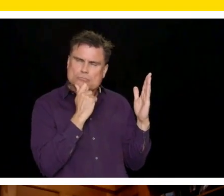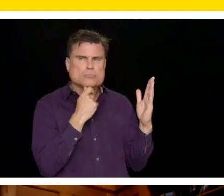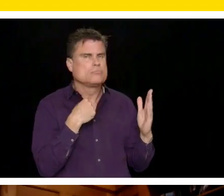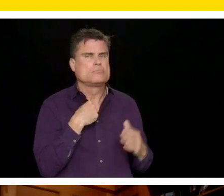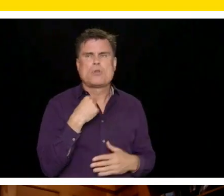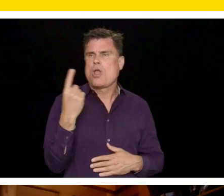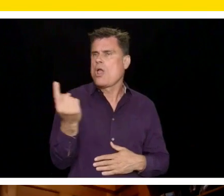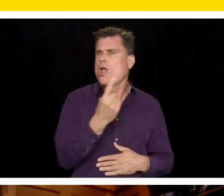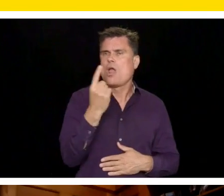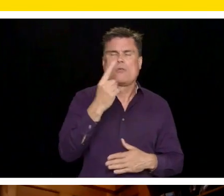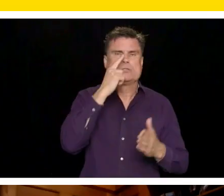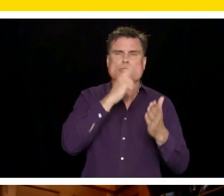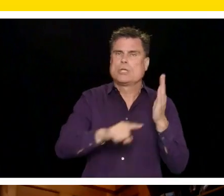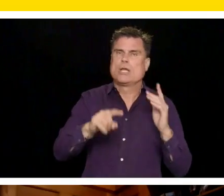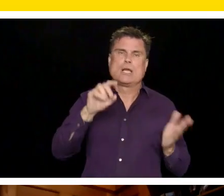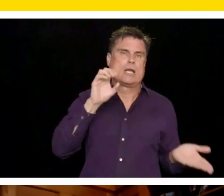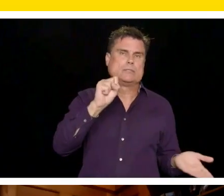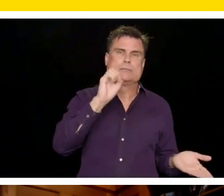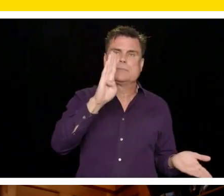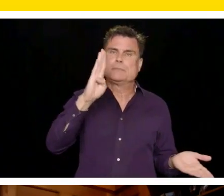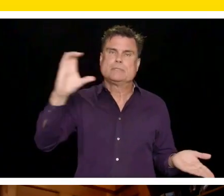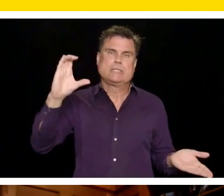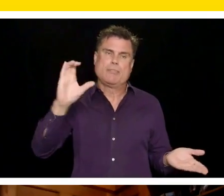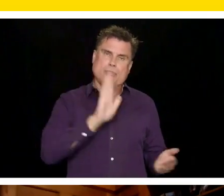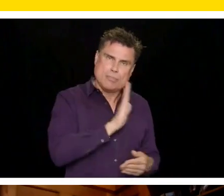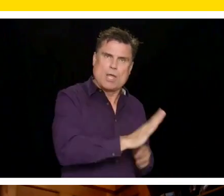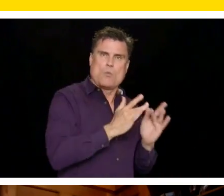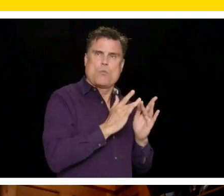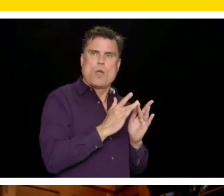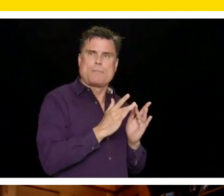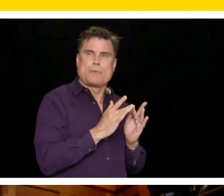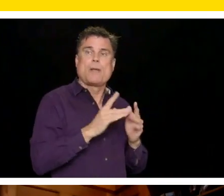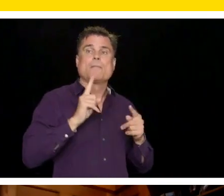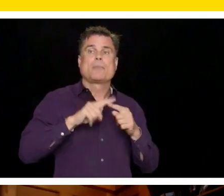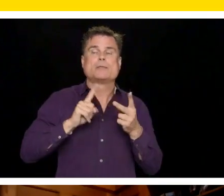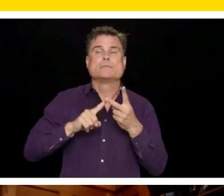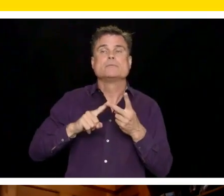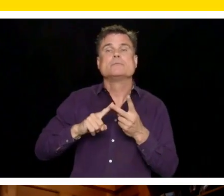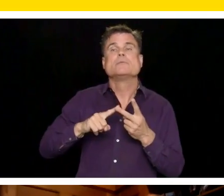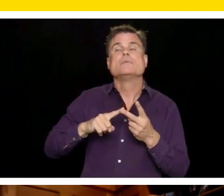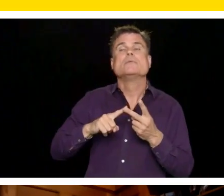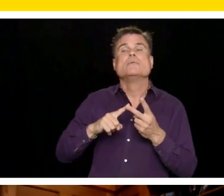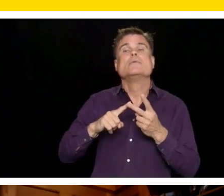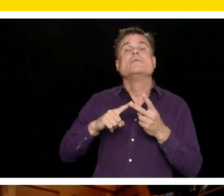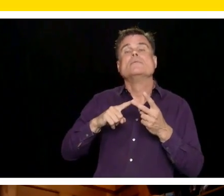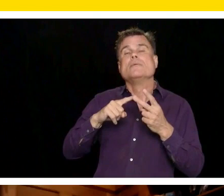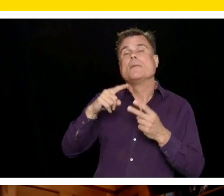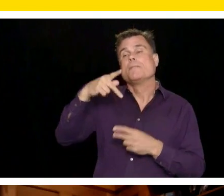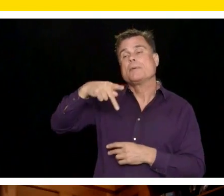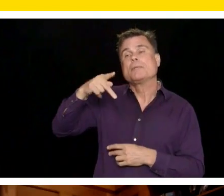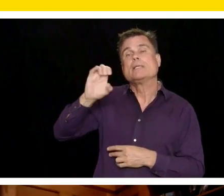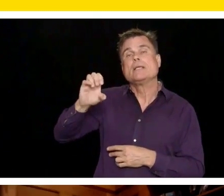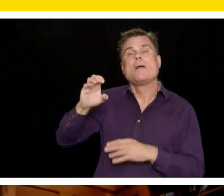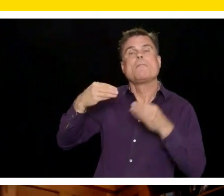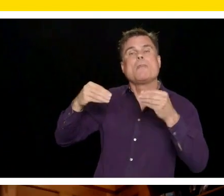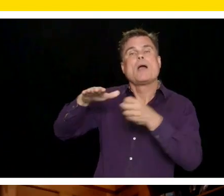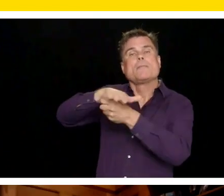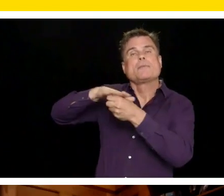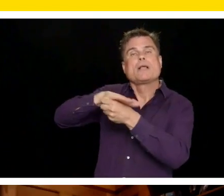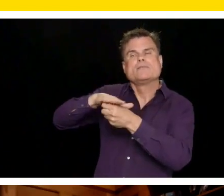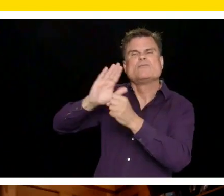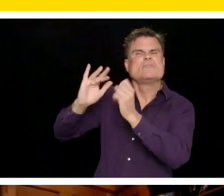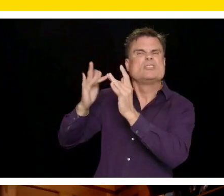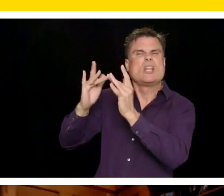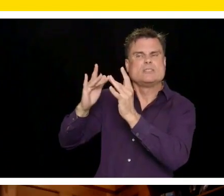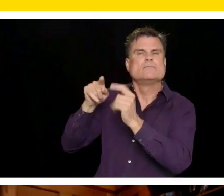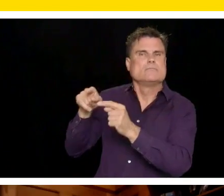one of them. Thank you, Minister. And I've certainly been following your posts and thinking about the wonderful